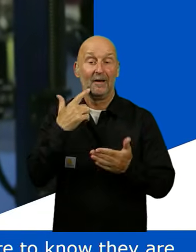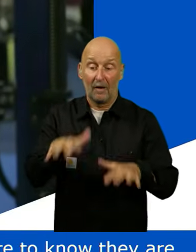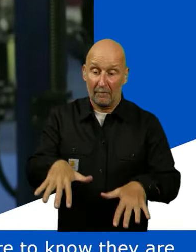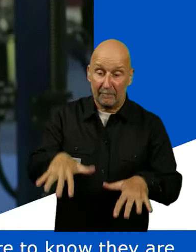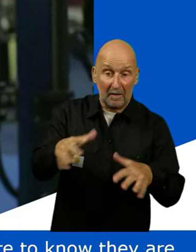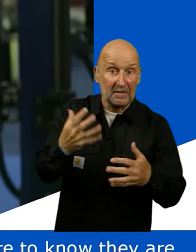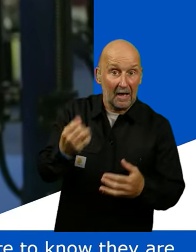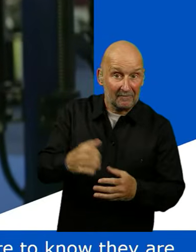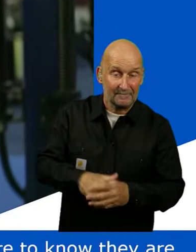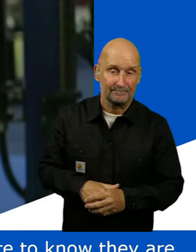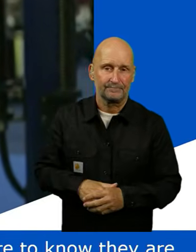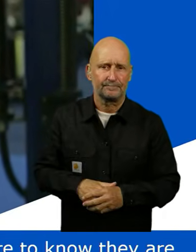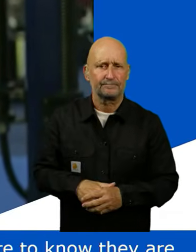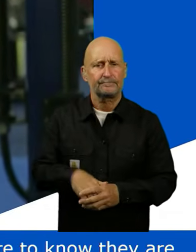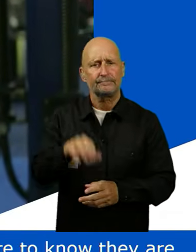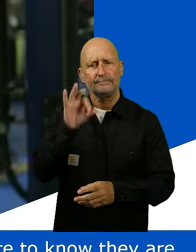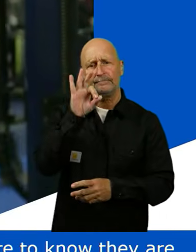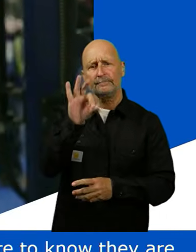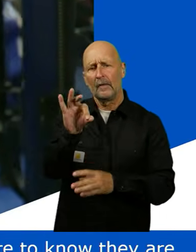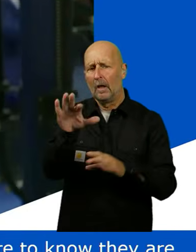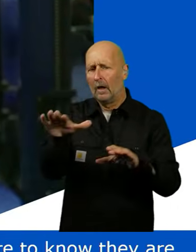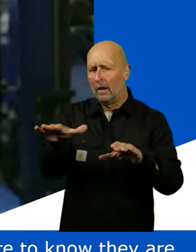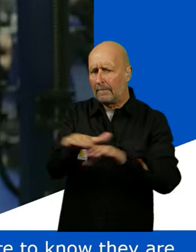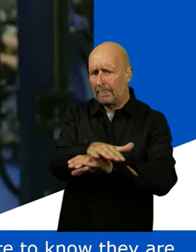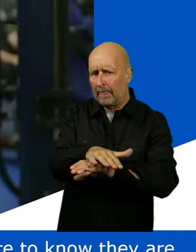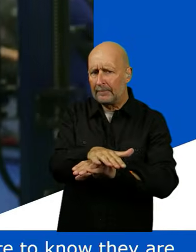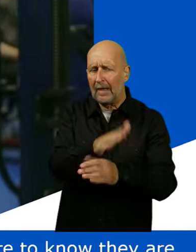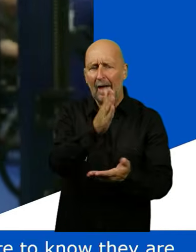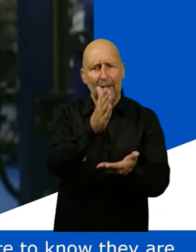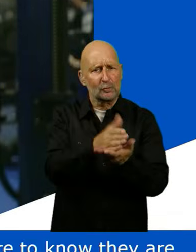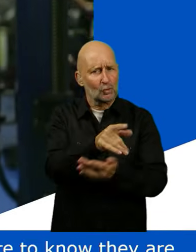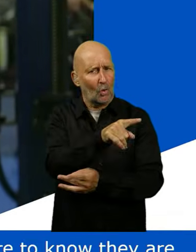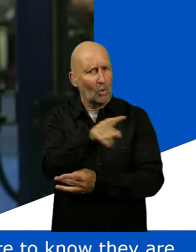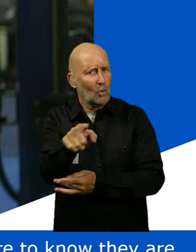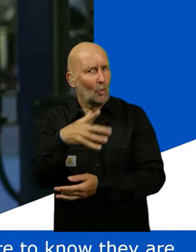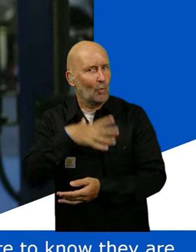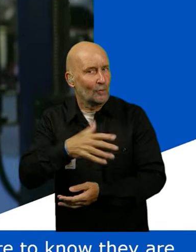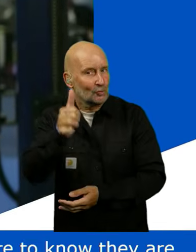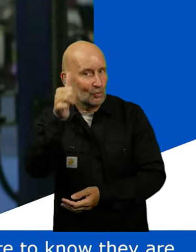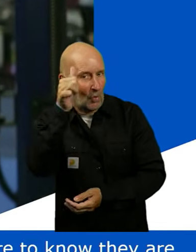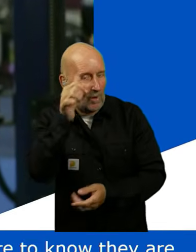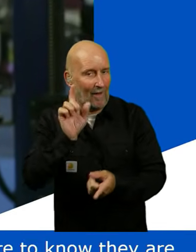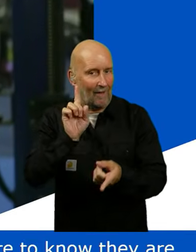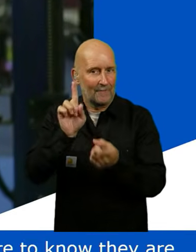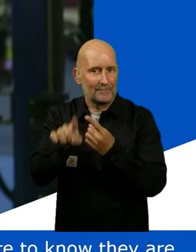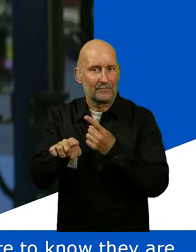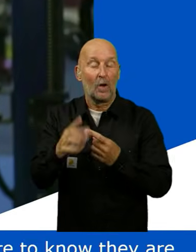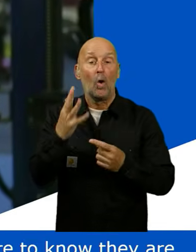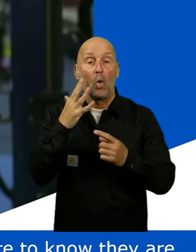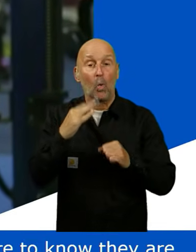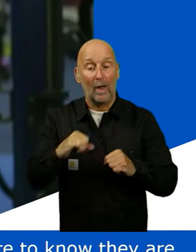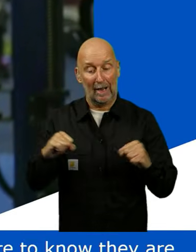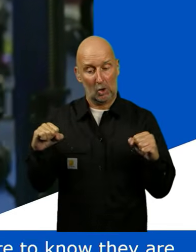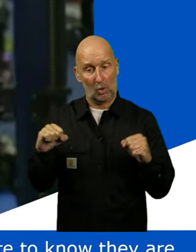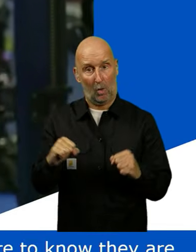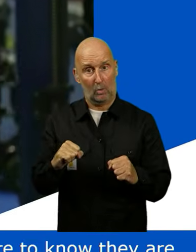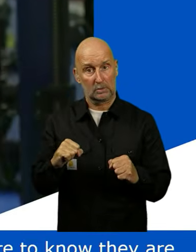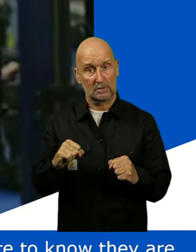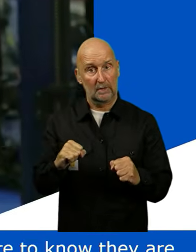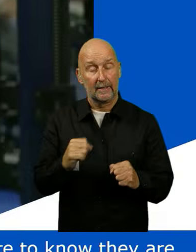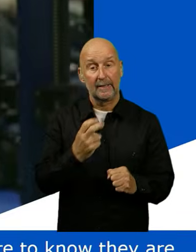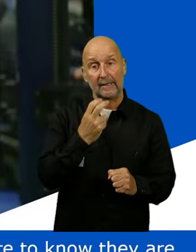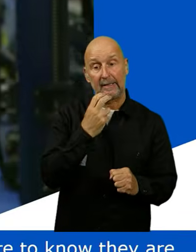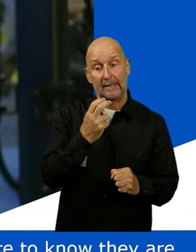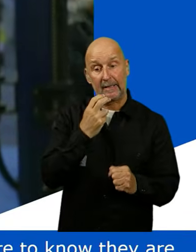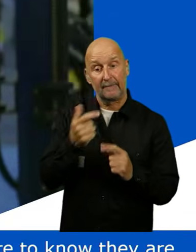happen. One question I did want to sort of cover there that I'm sure our customers at home are keen to know about is, in the cold weather, is the EV